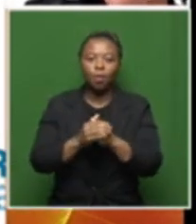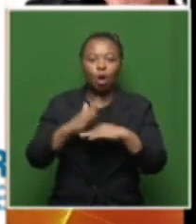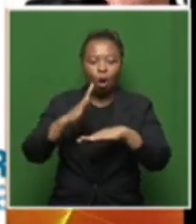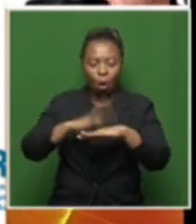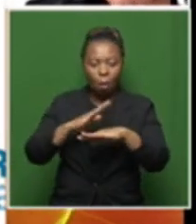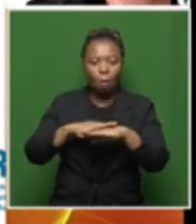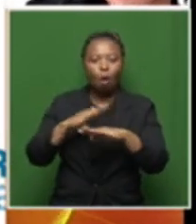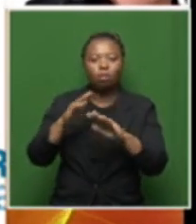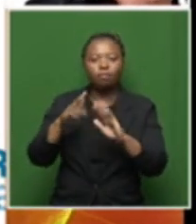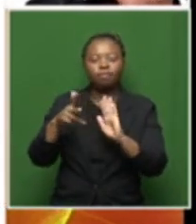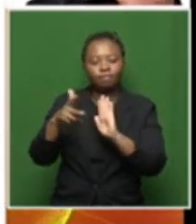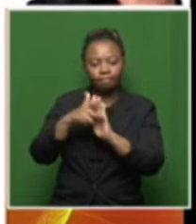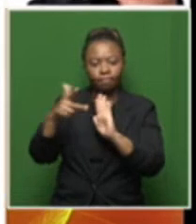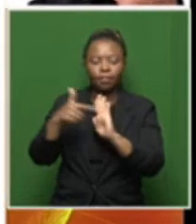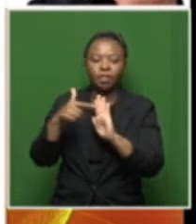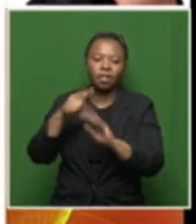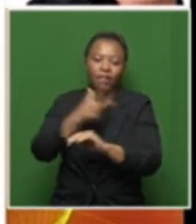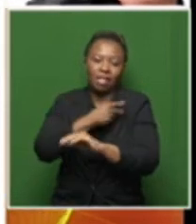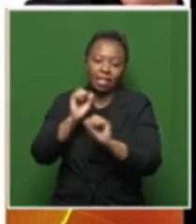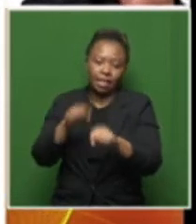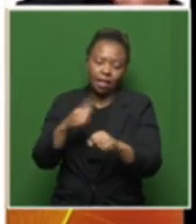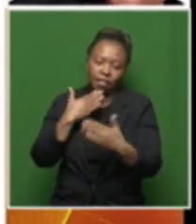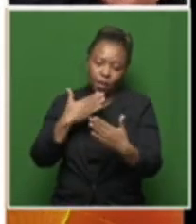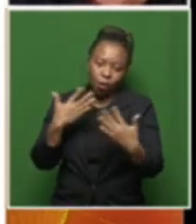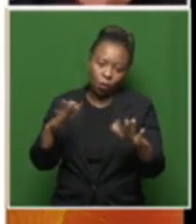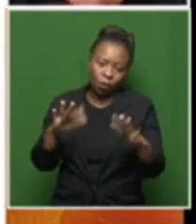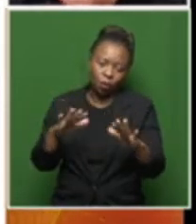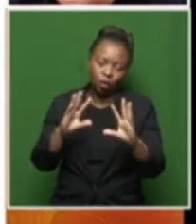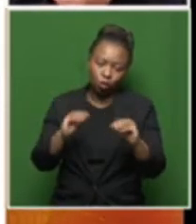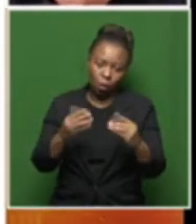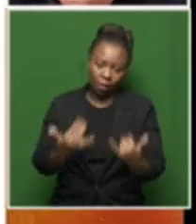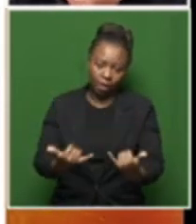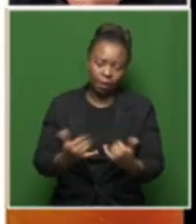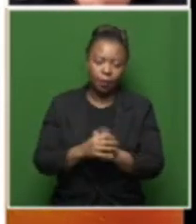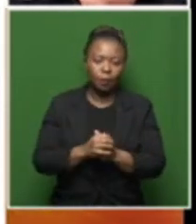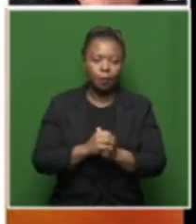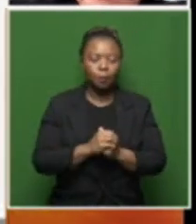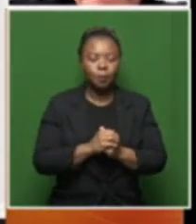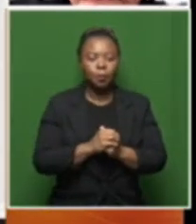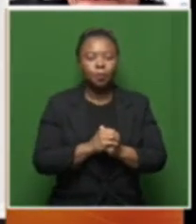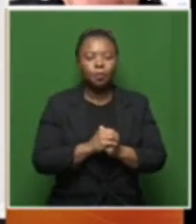authorization of a vaccine. Thank you very much. I'll pause here.